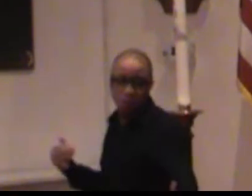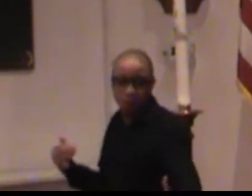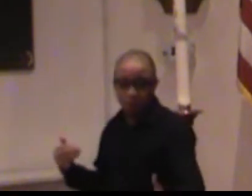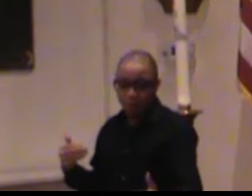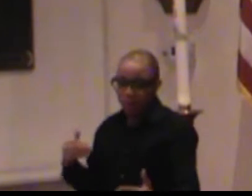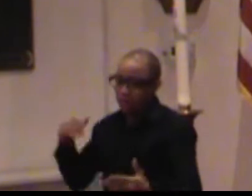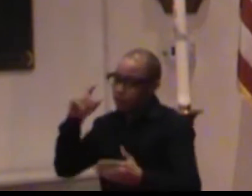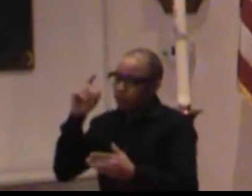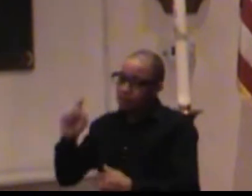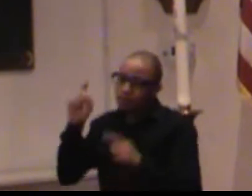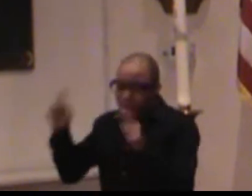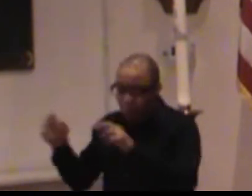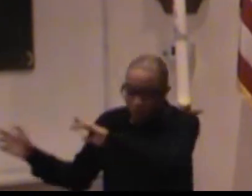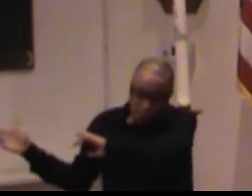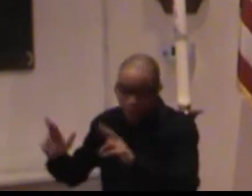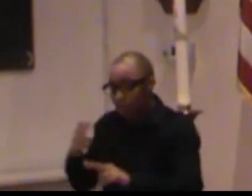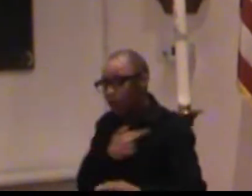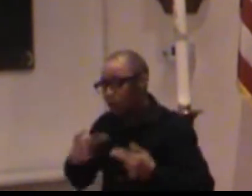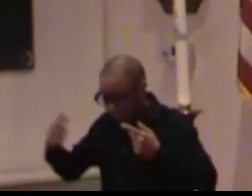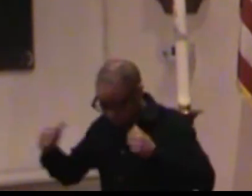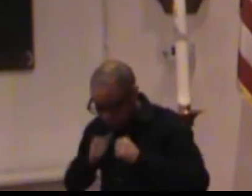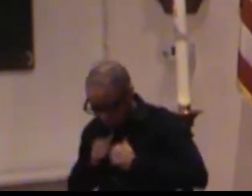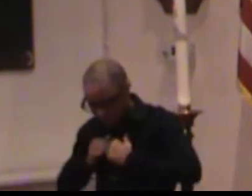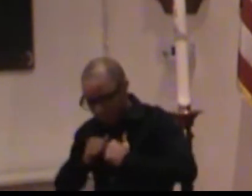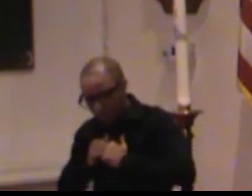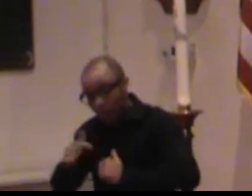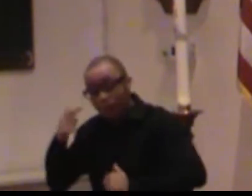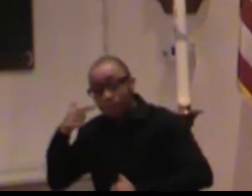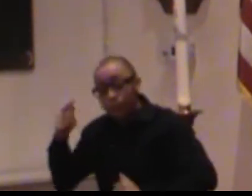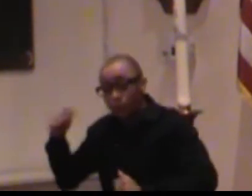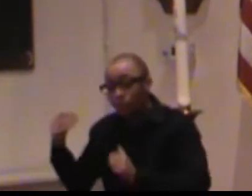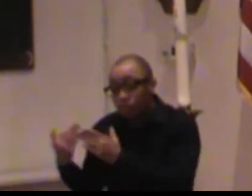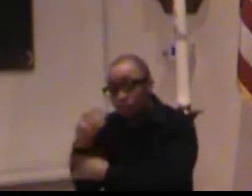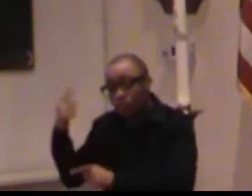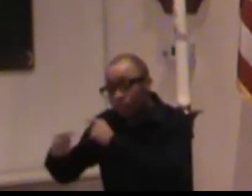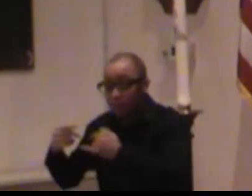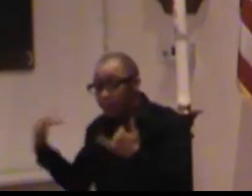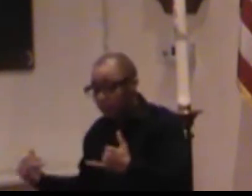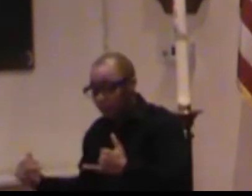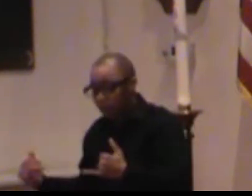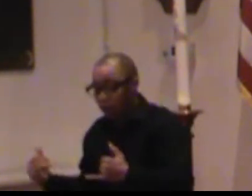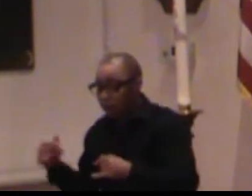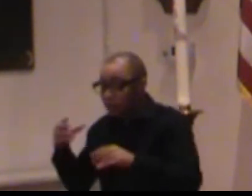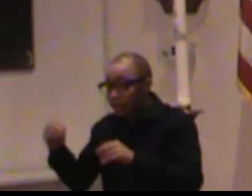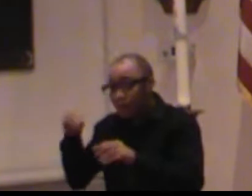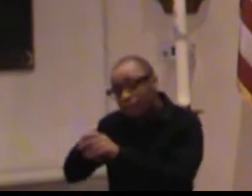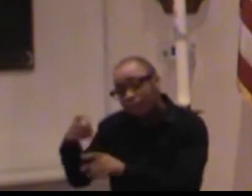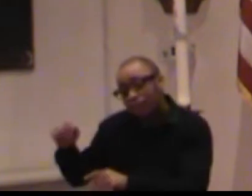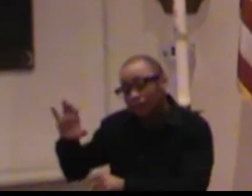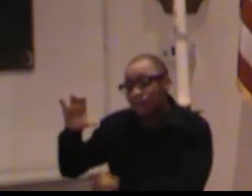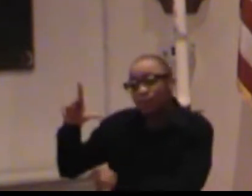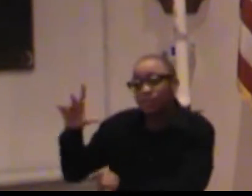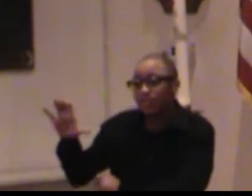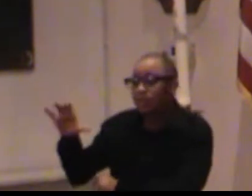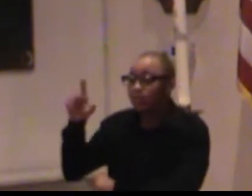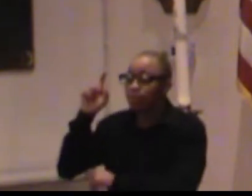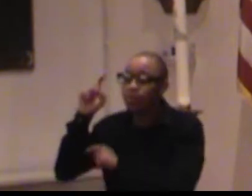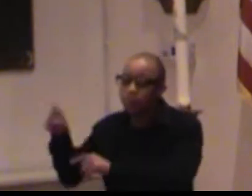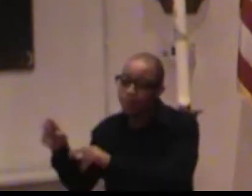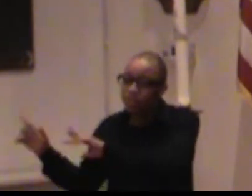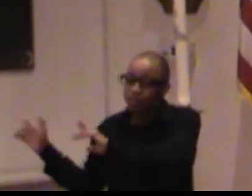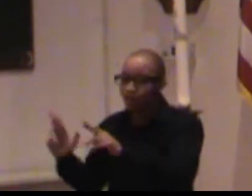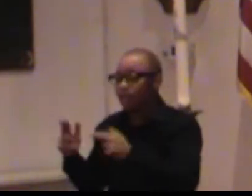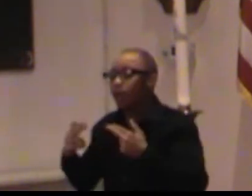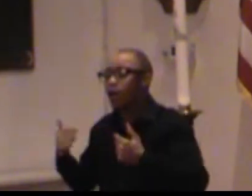before. And so we must ready ourselves for the new that is coming now in ELC. We must